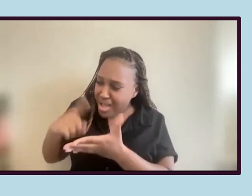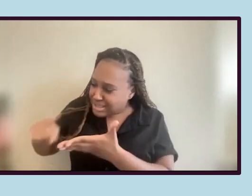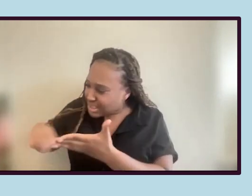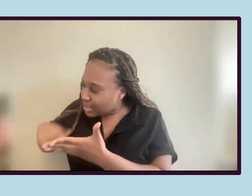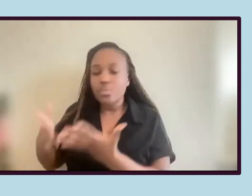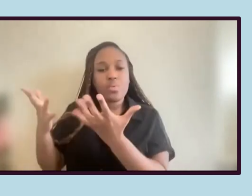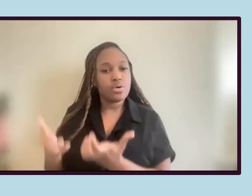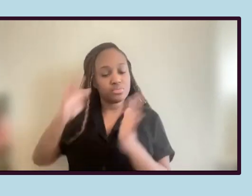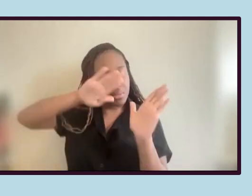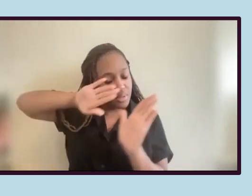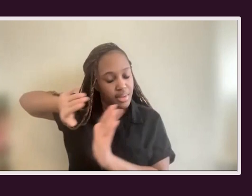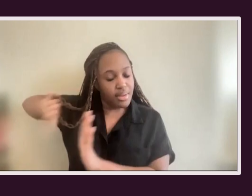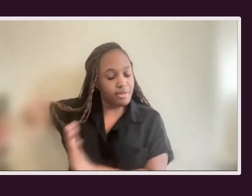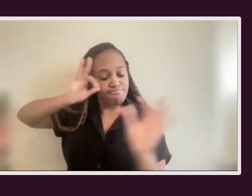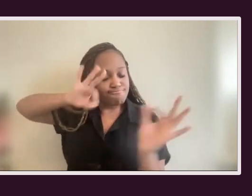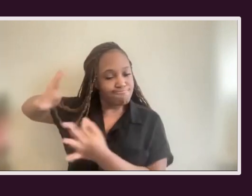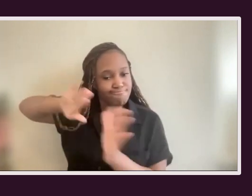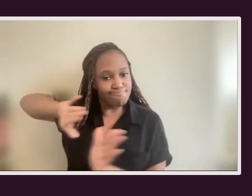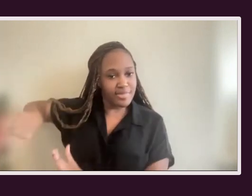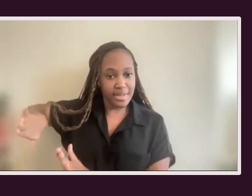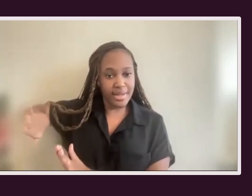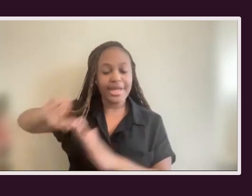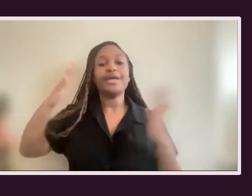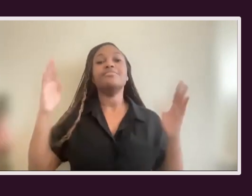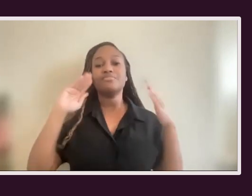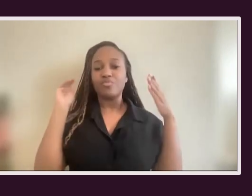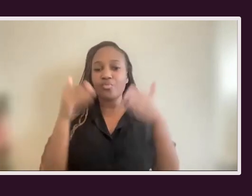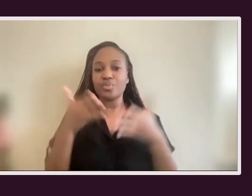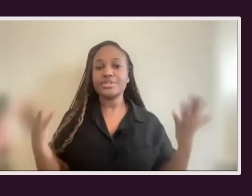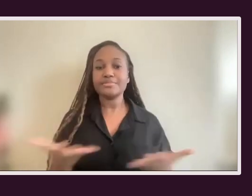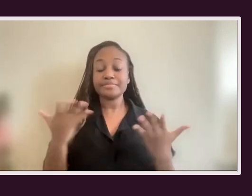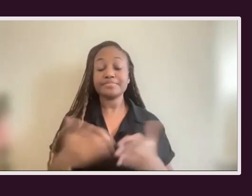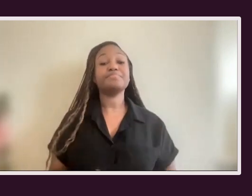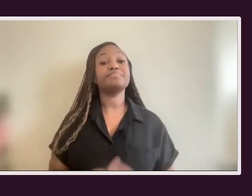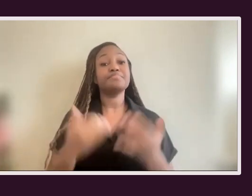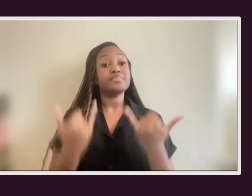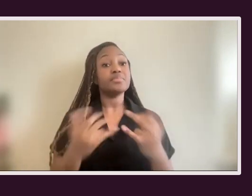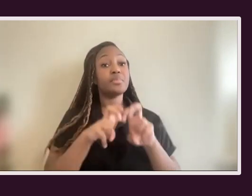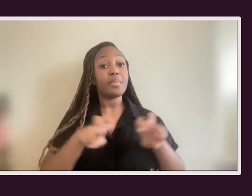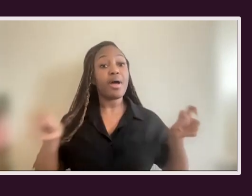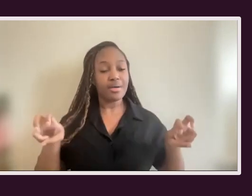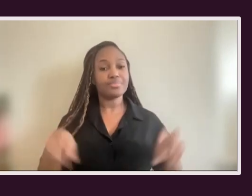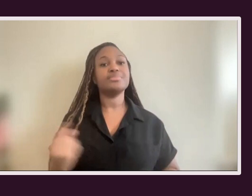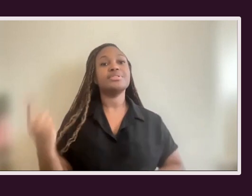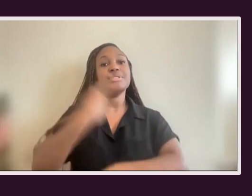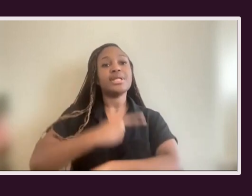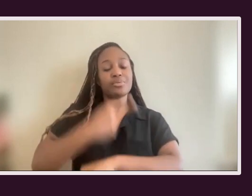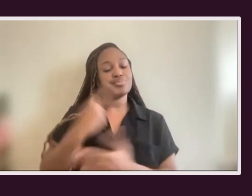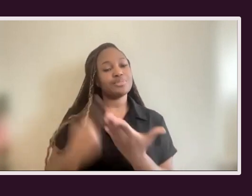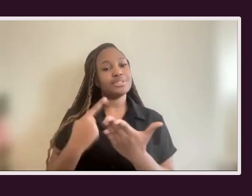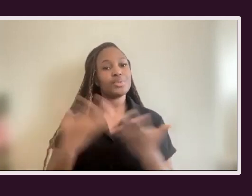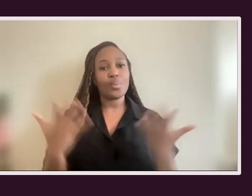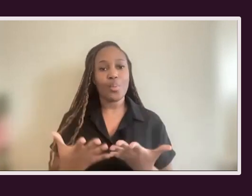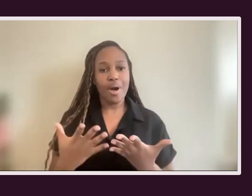present in this moment. Welcome to our panel. Today we're talking about unlearning hopelessness,